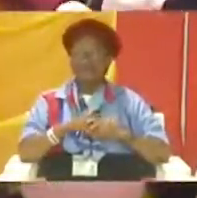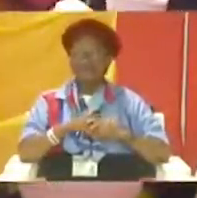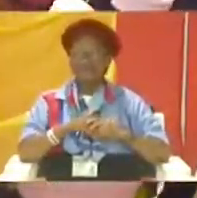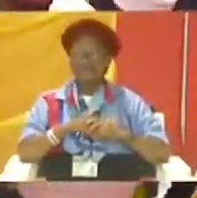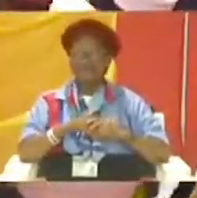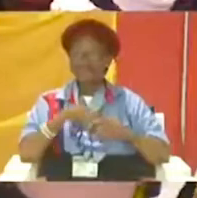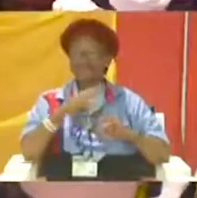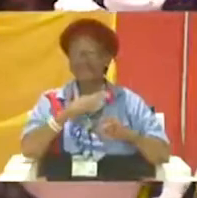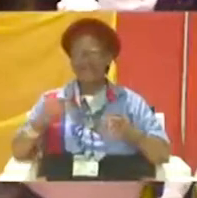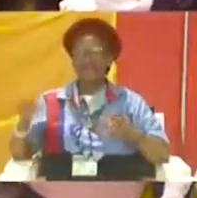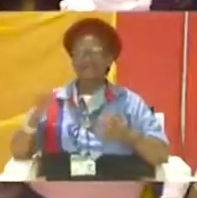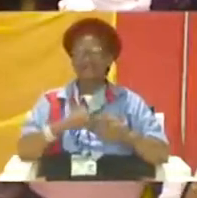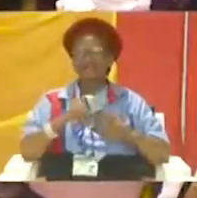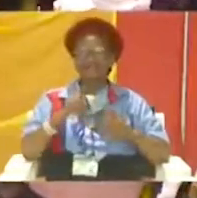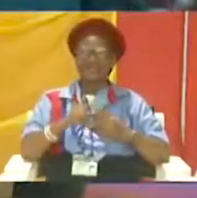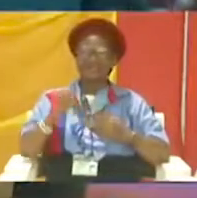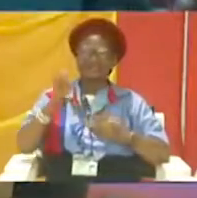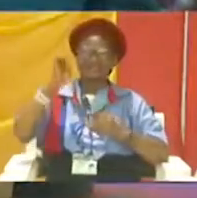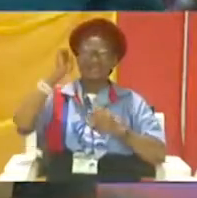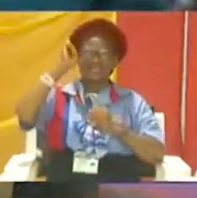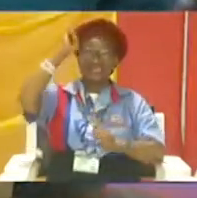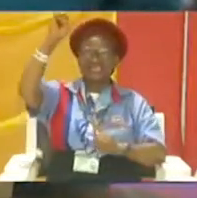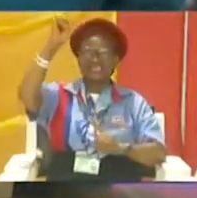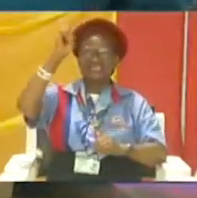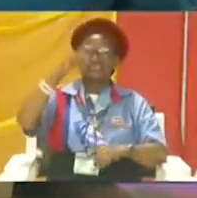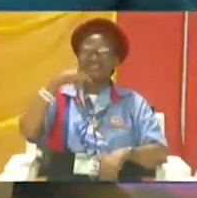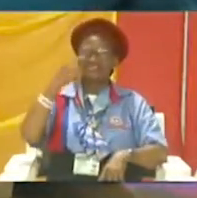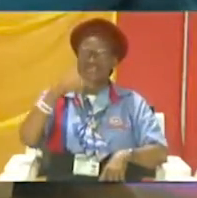And then he said, oh, I don't want to pay.